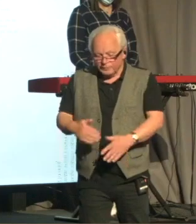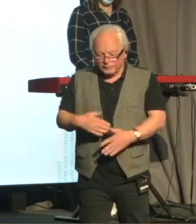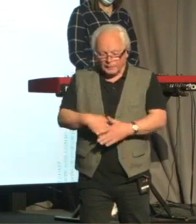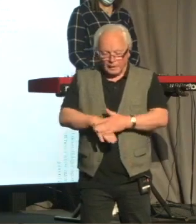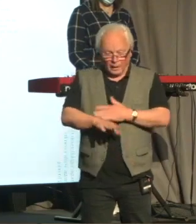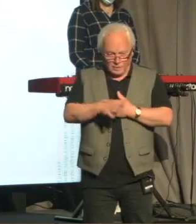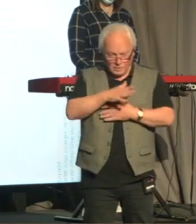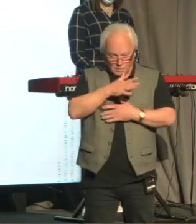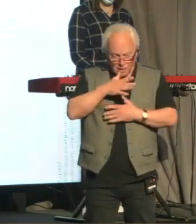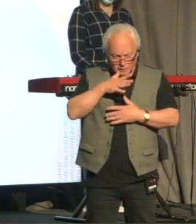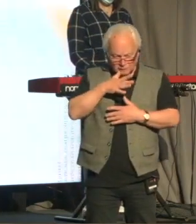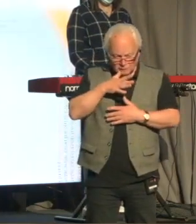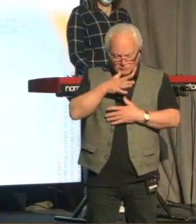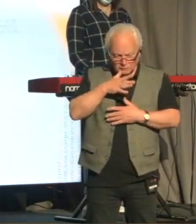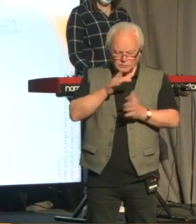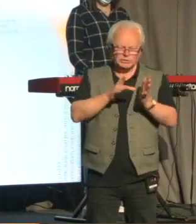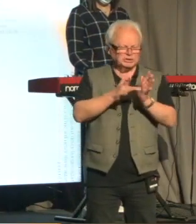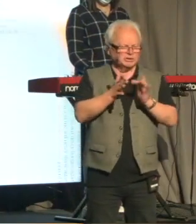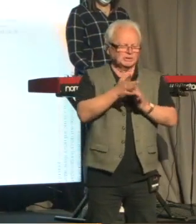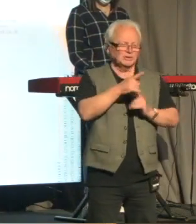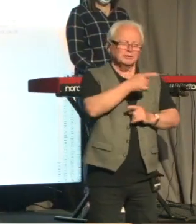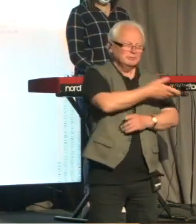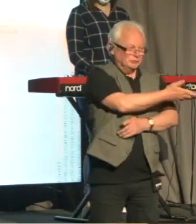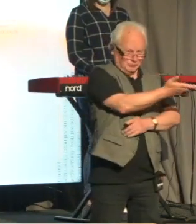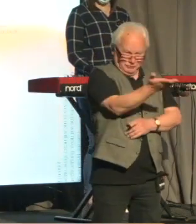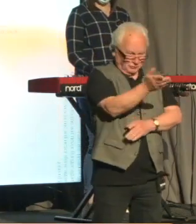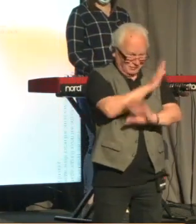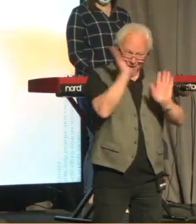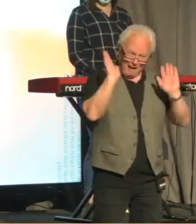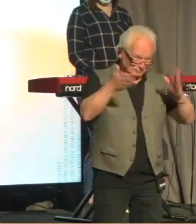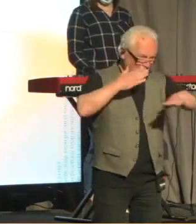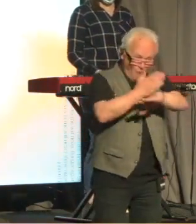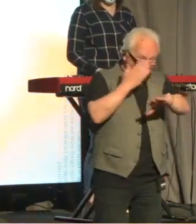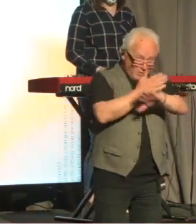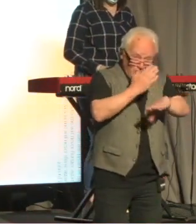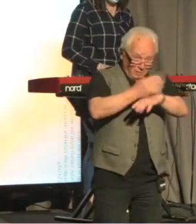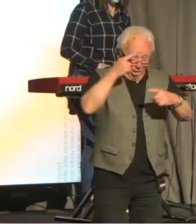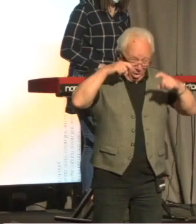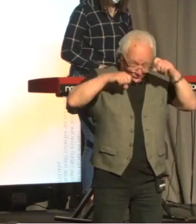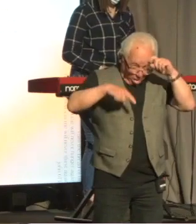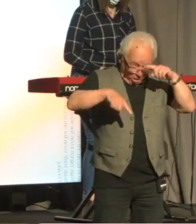He says, you don't have to sweat for this bread, because I'm going to do that for you.